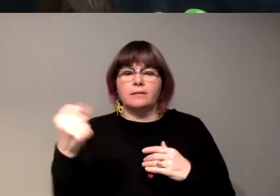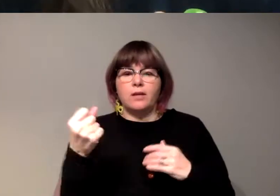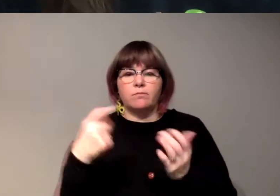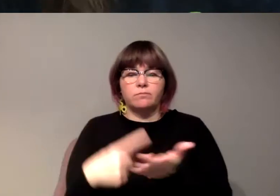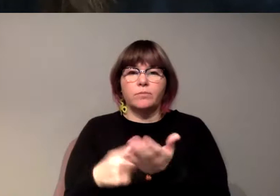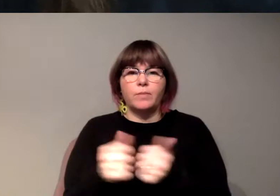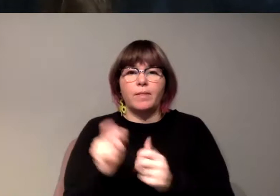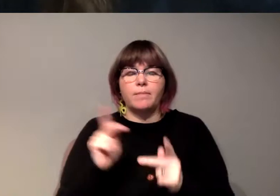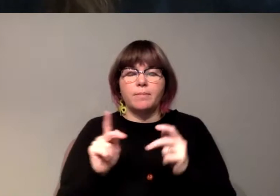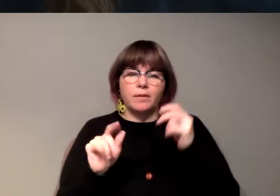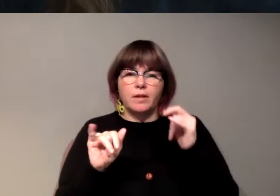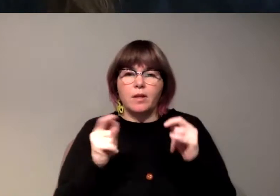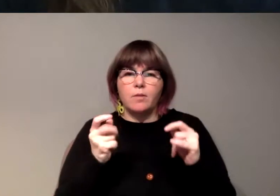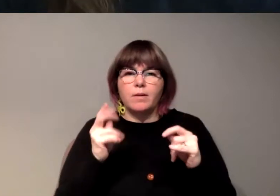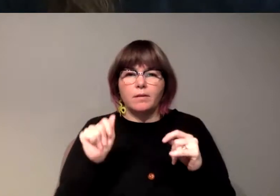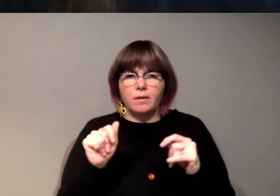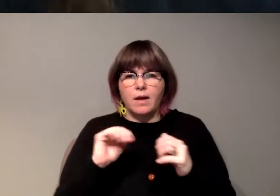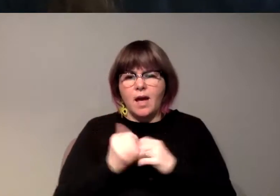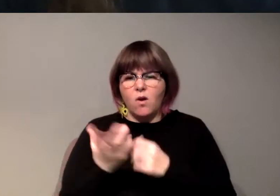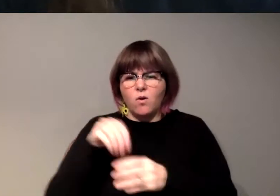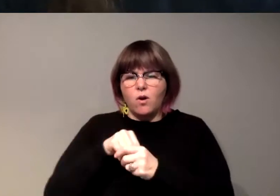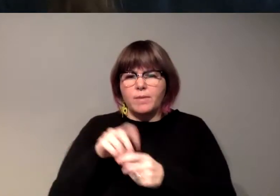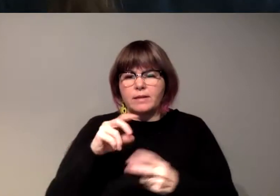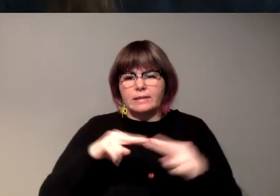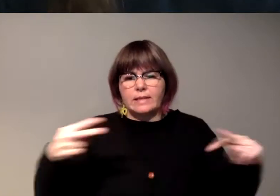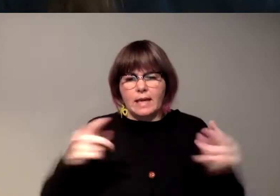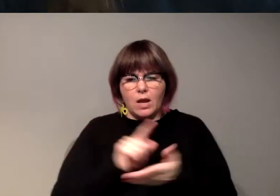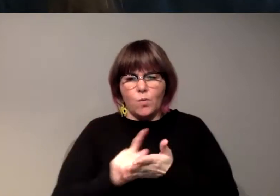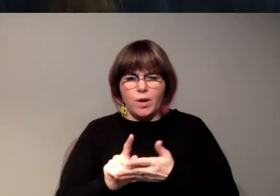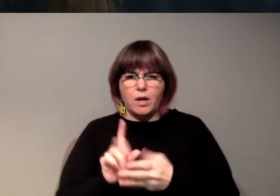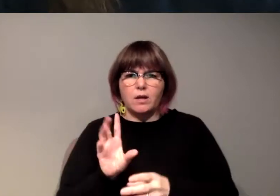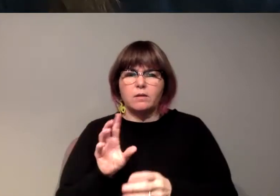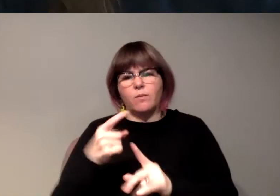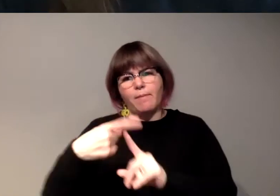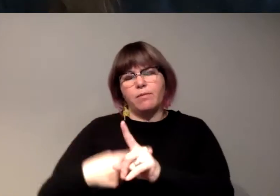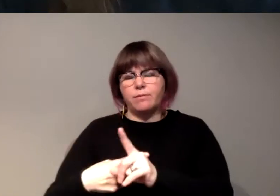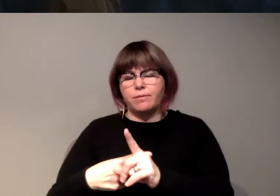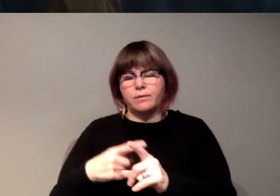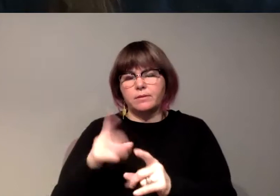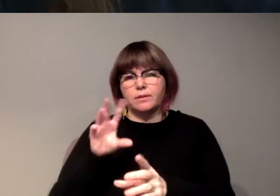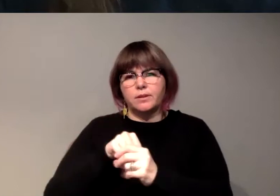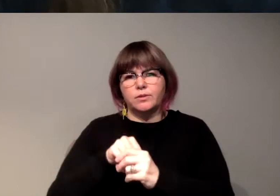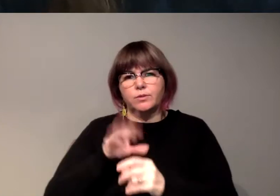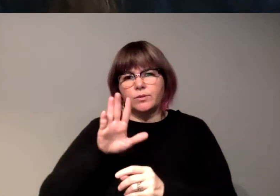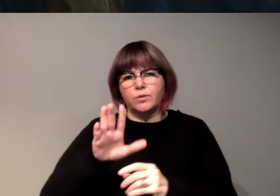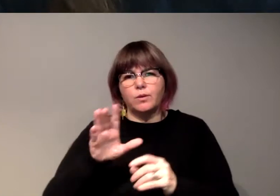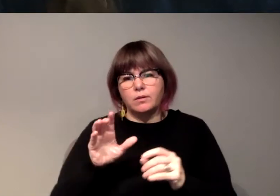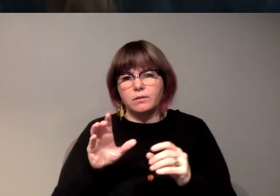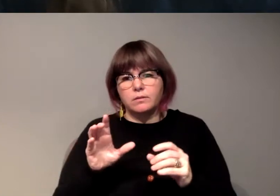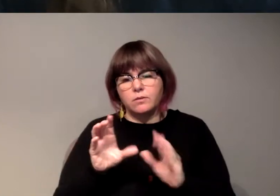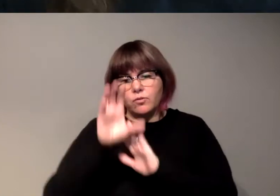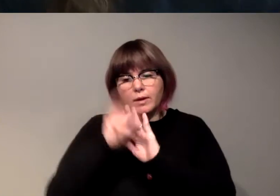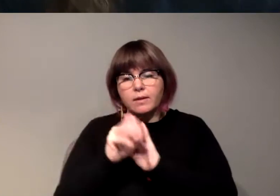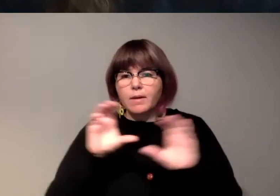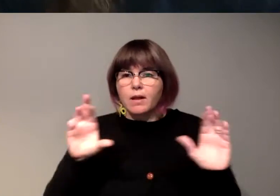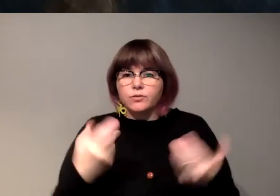folks at Illumina all about how you can incorporate DNA week into your, or DNA month really, into your curricula and